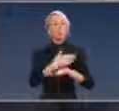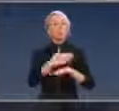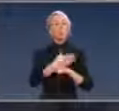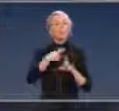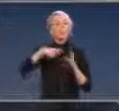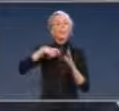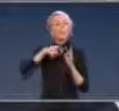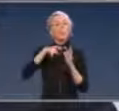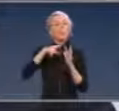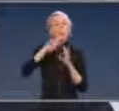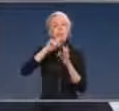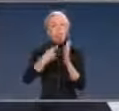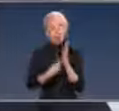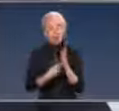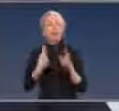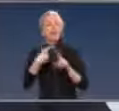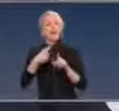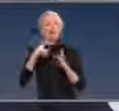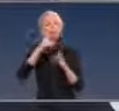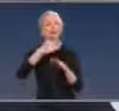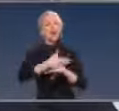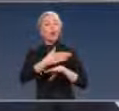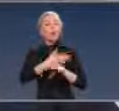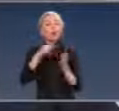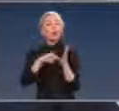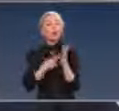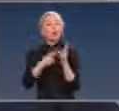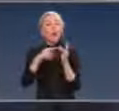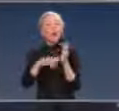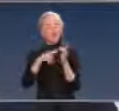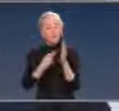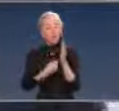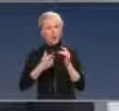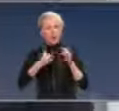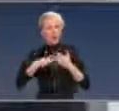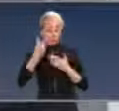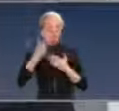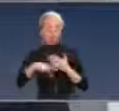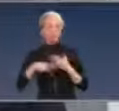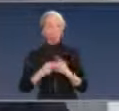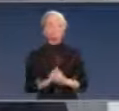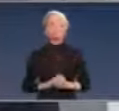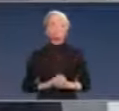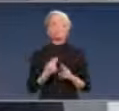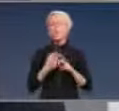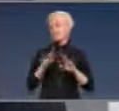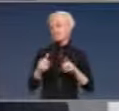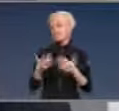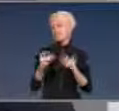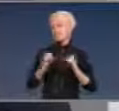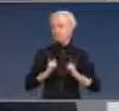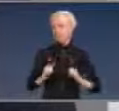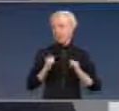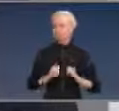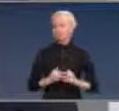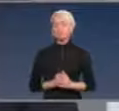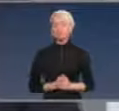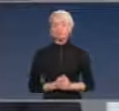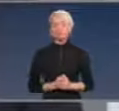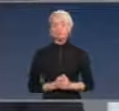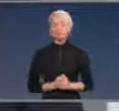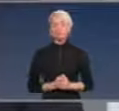in Dr Kennedy's briefing, and I'll pass on to Professor Kelly, is in relation to our goal when it comes to